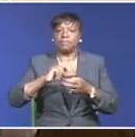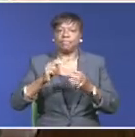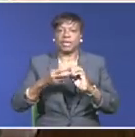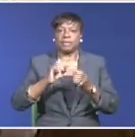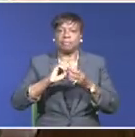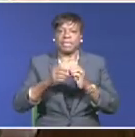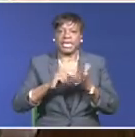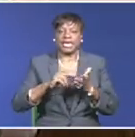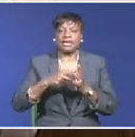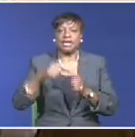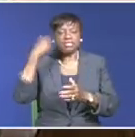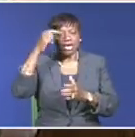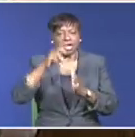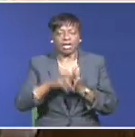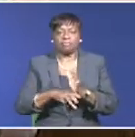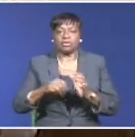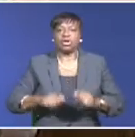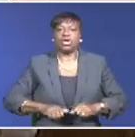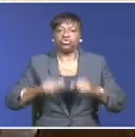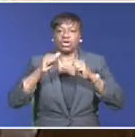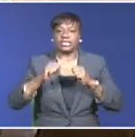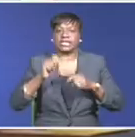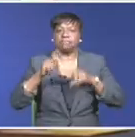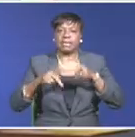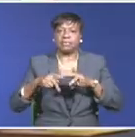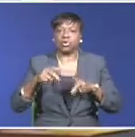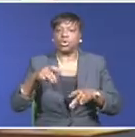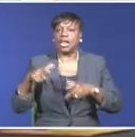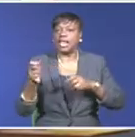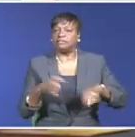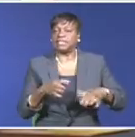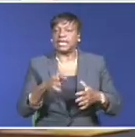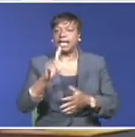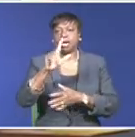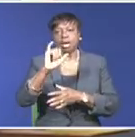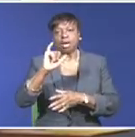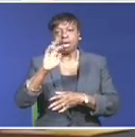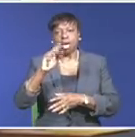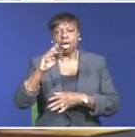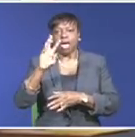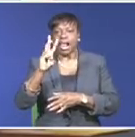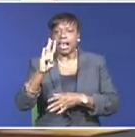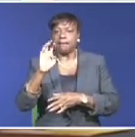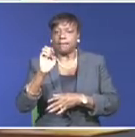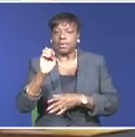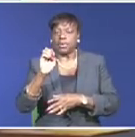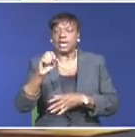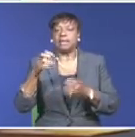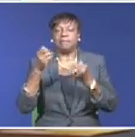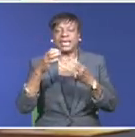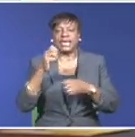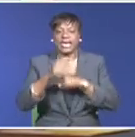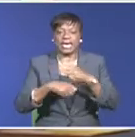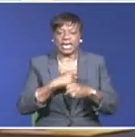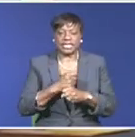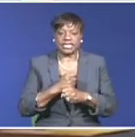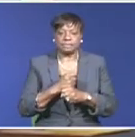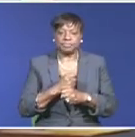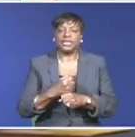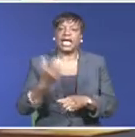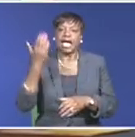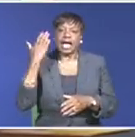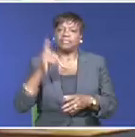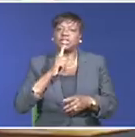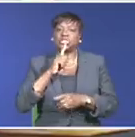addressing residents left in limbo for years. I'm going to propose, after this audit is finished that we look at, and